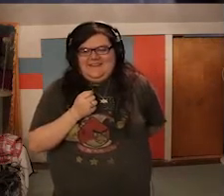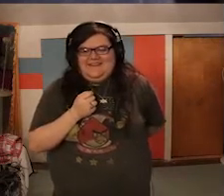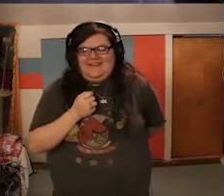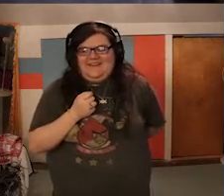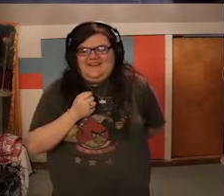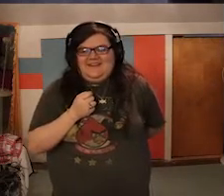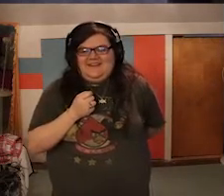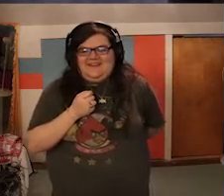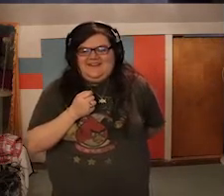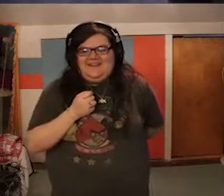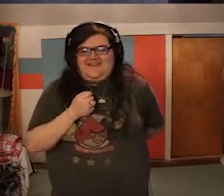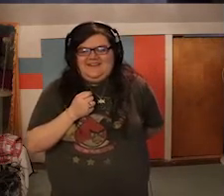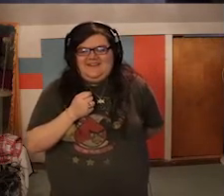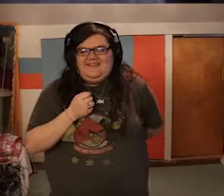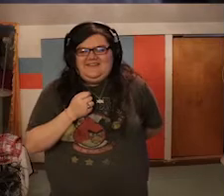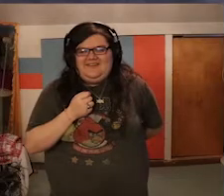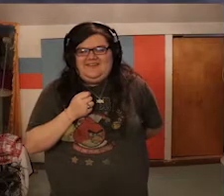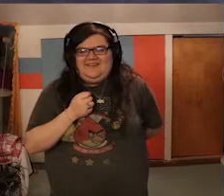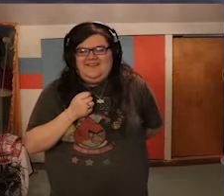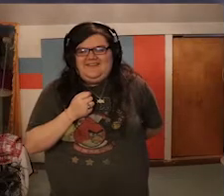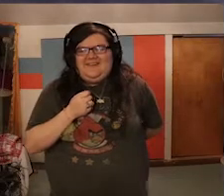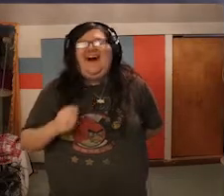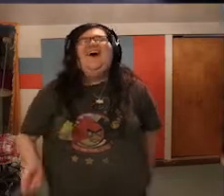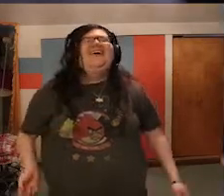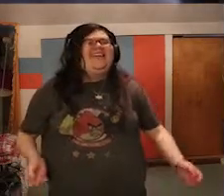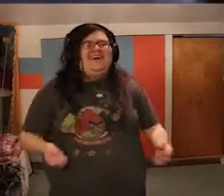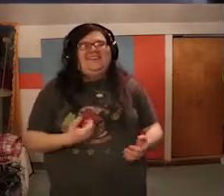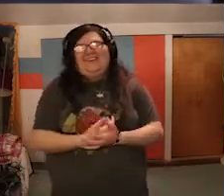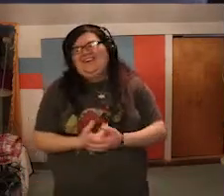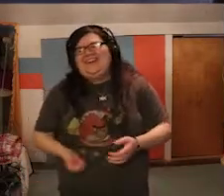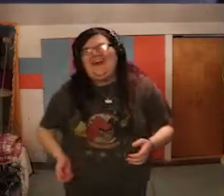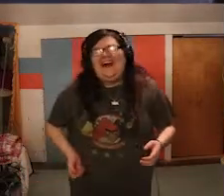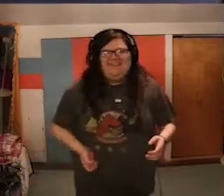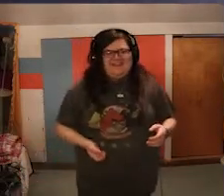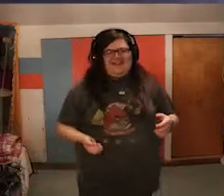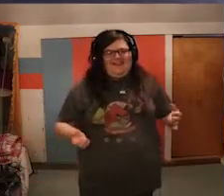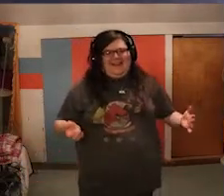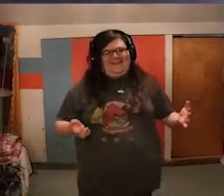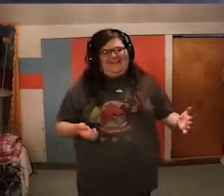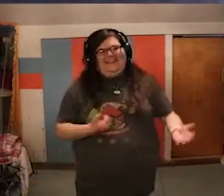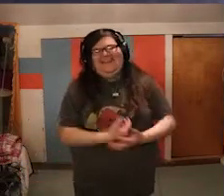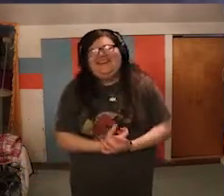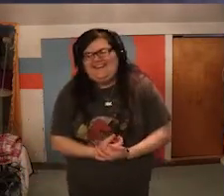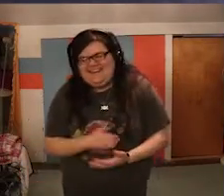going to be? This is specifically for you. It's a TikTok oh, hoodie. Oh, that one. Okay, I was